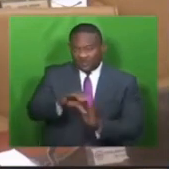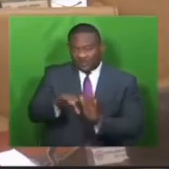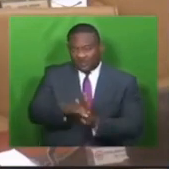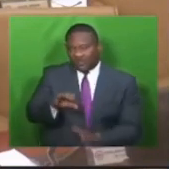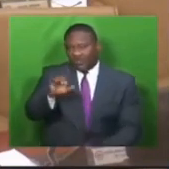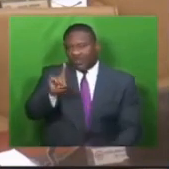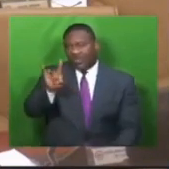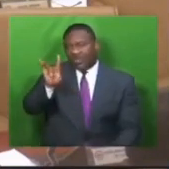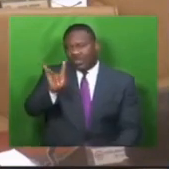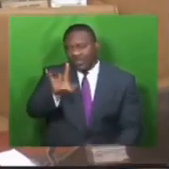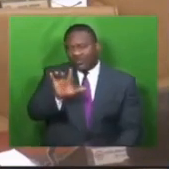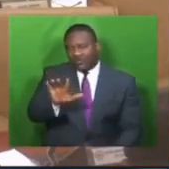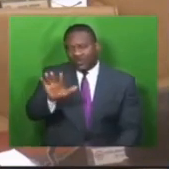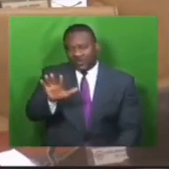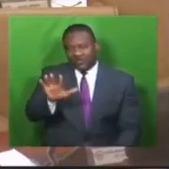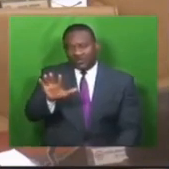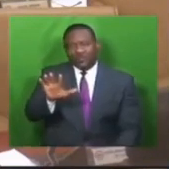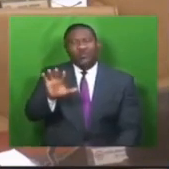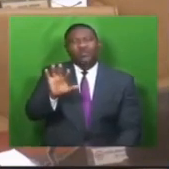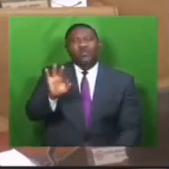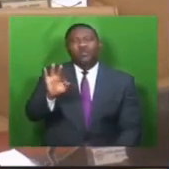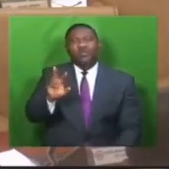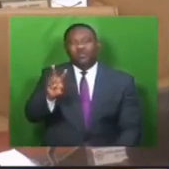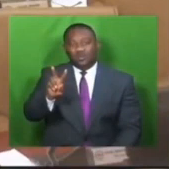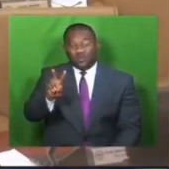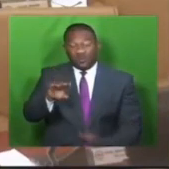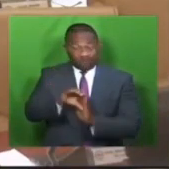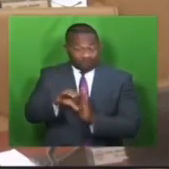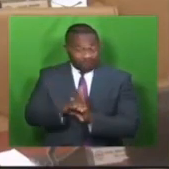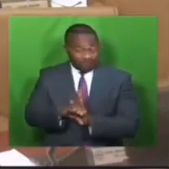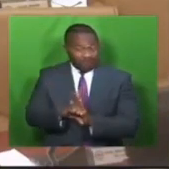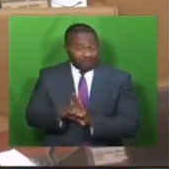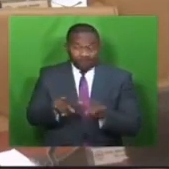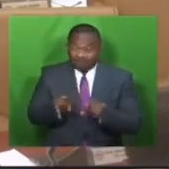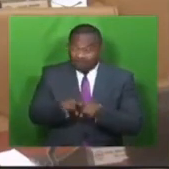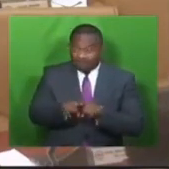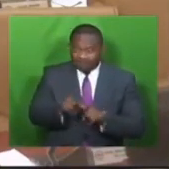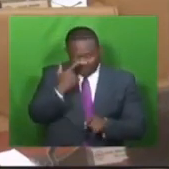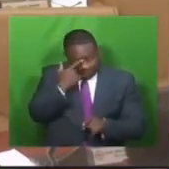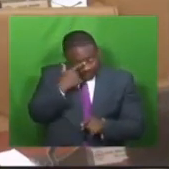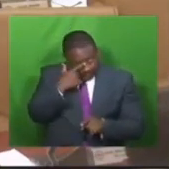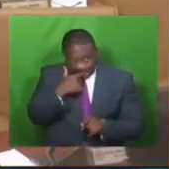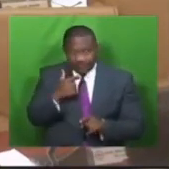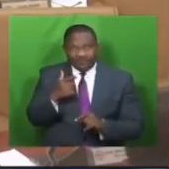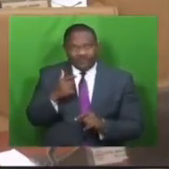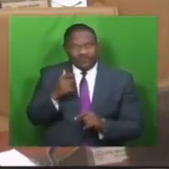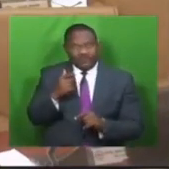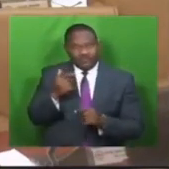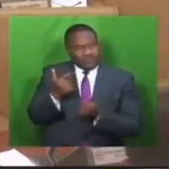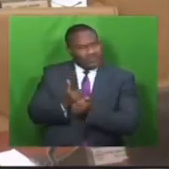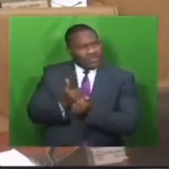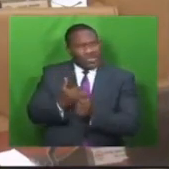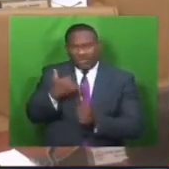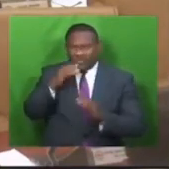1992 Constitution, and probably also to update this House on the withering away of Ghana's telecom landscape and its